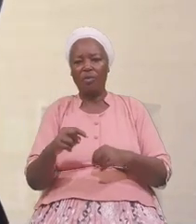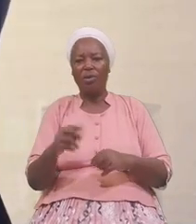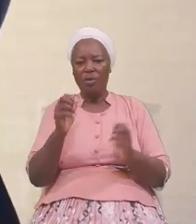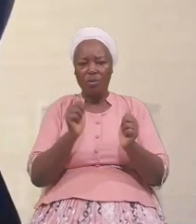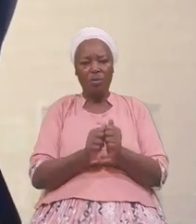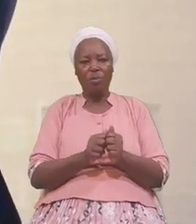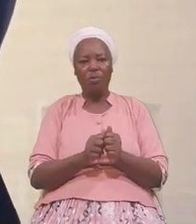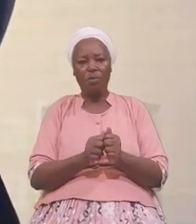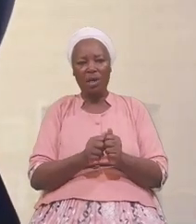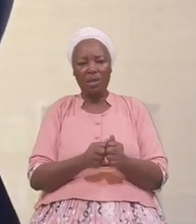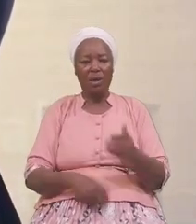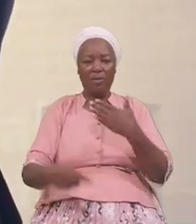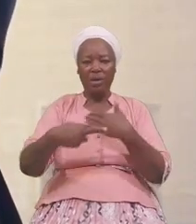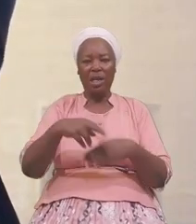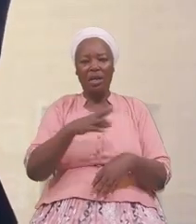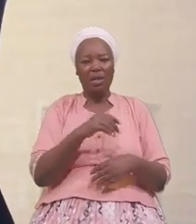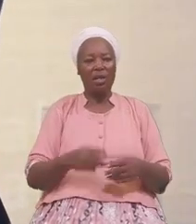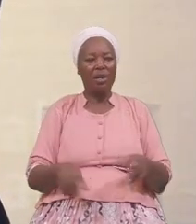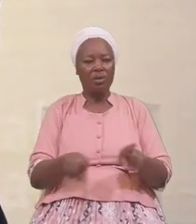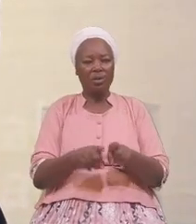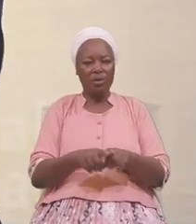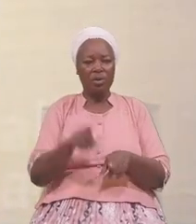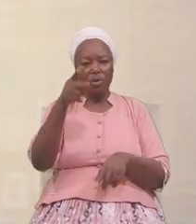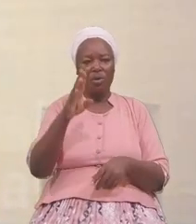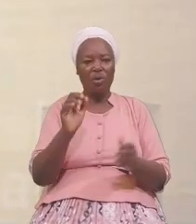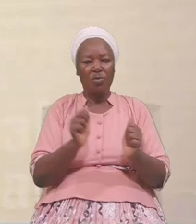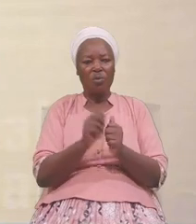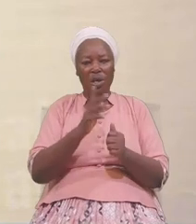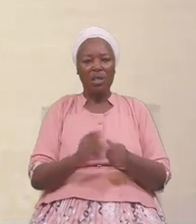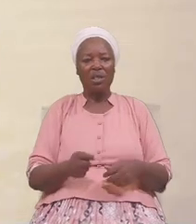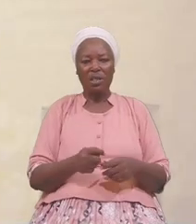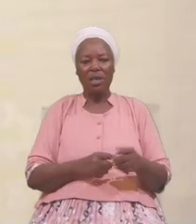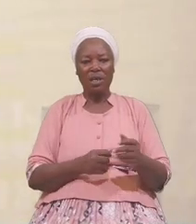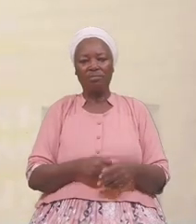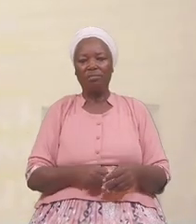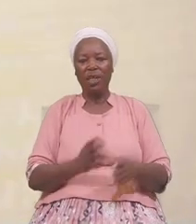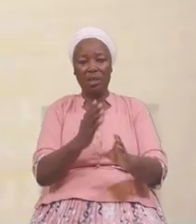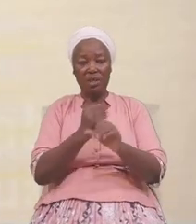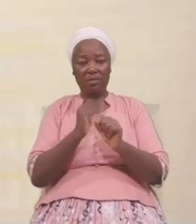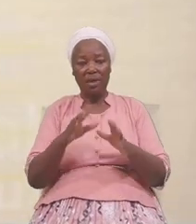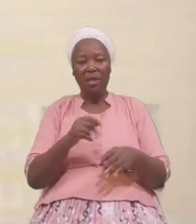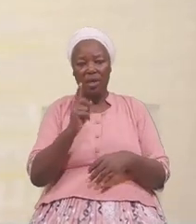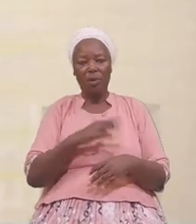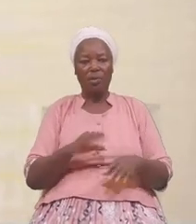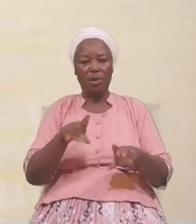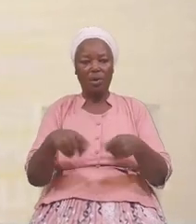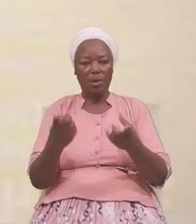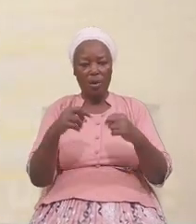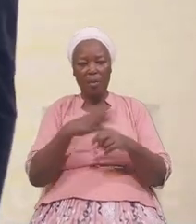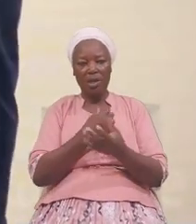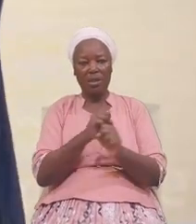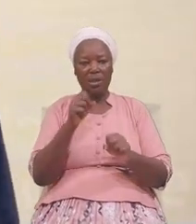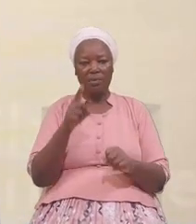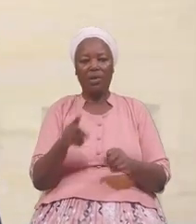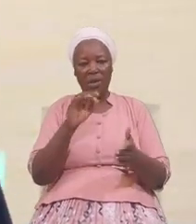vengeance, even God with a recompense. He will come and save you. That's why